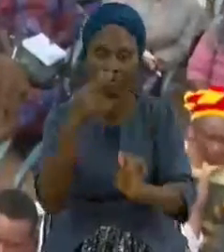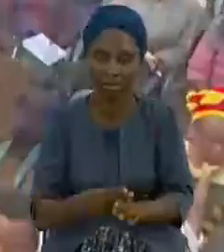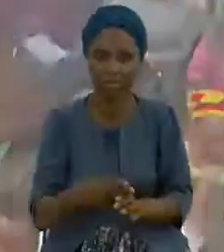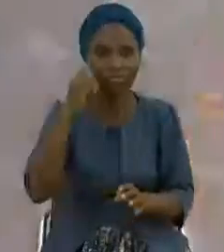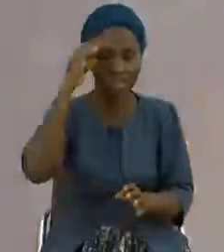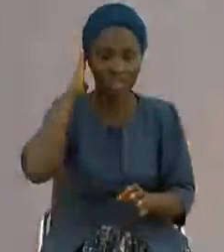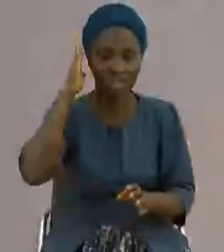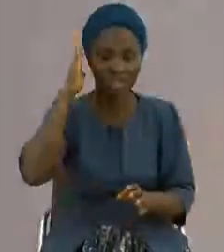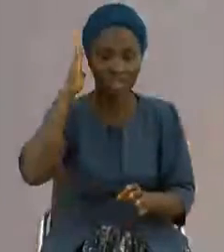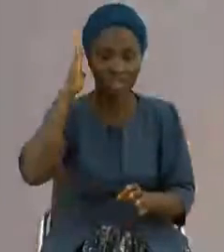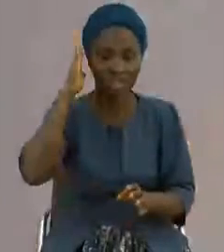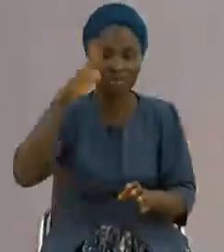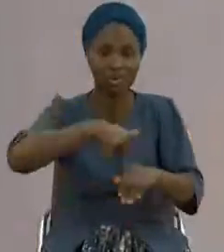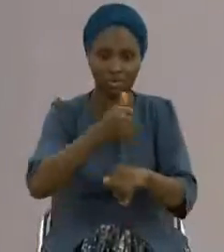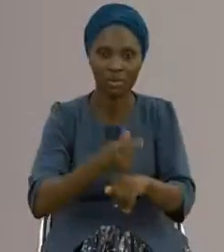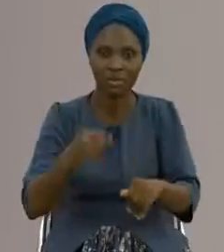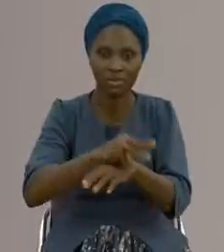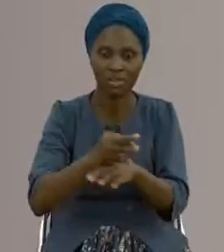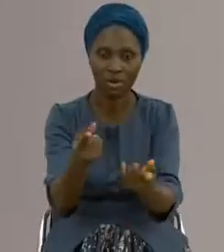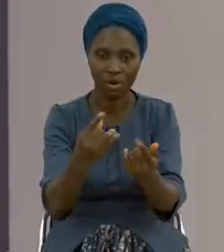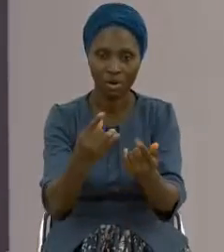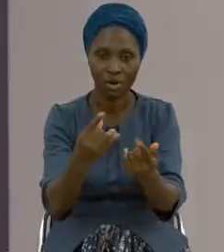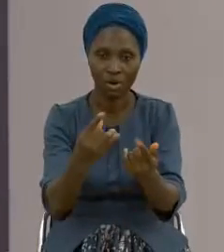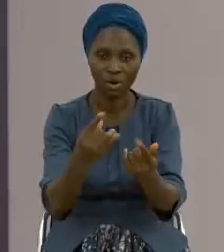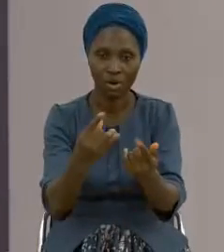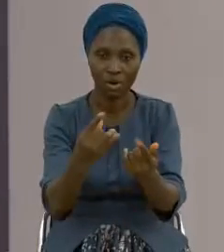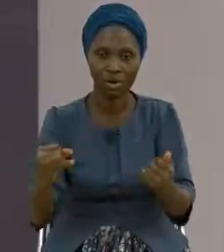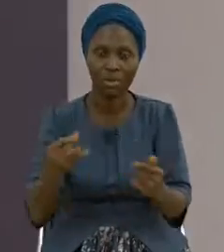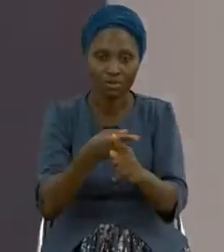go, in Jesus' name.